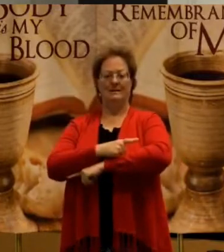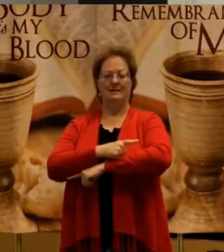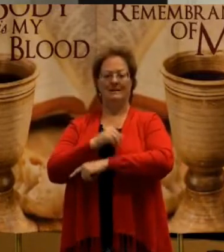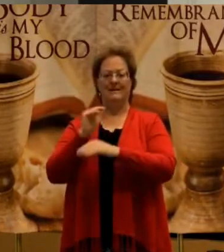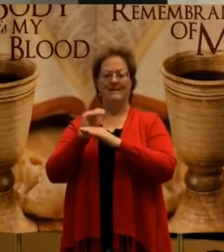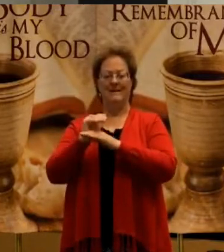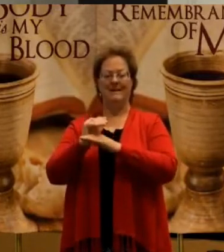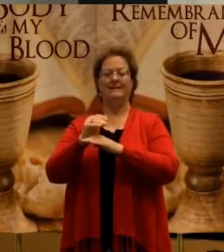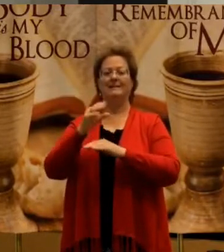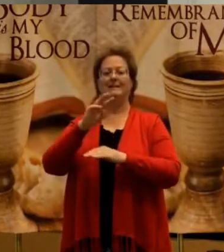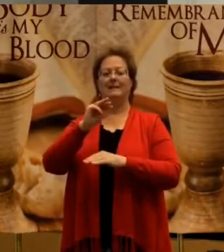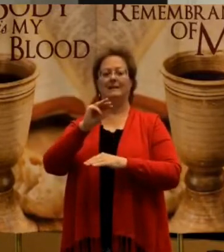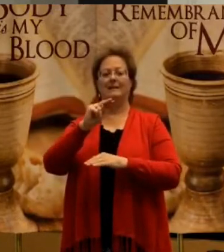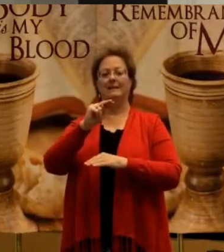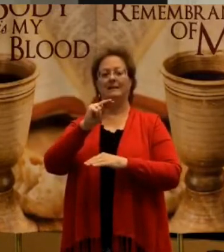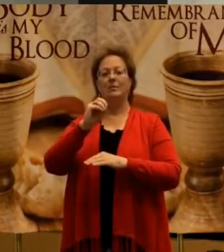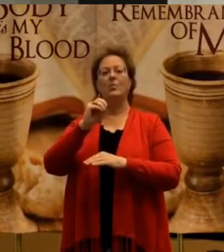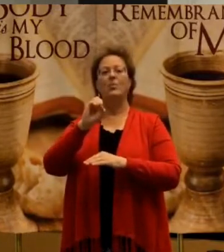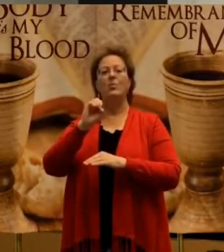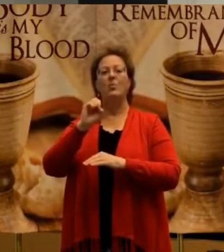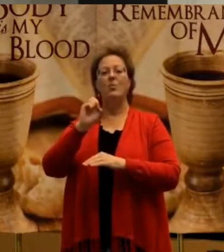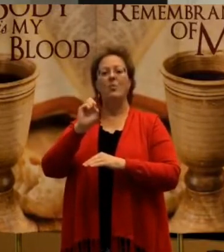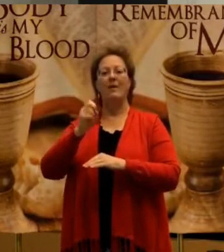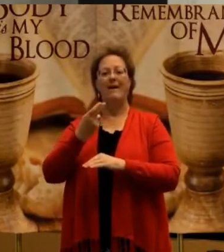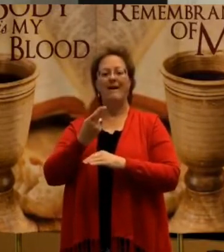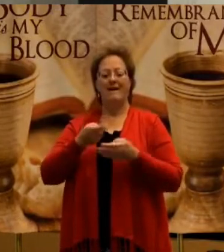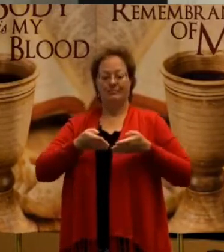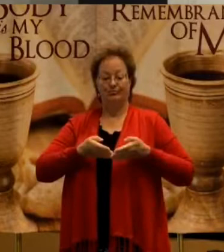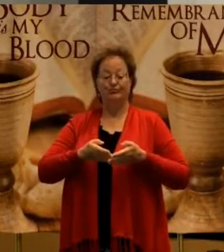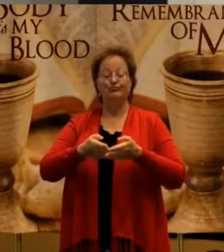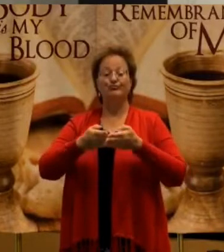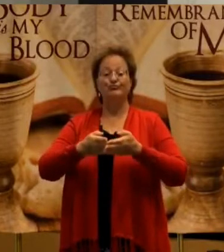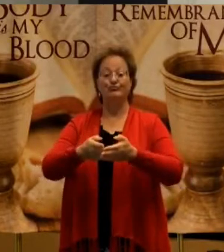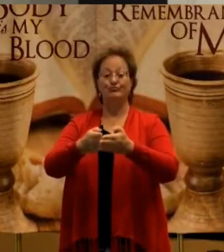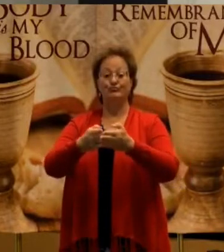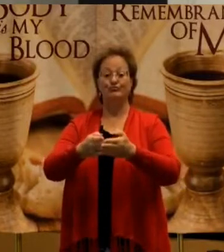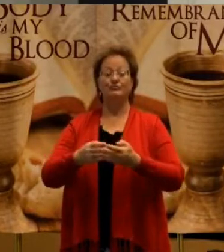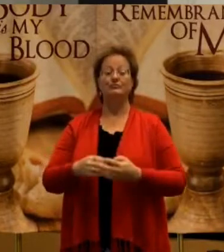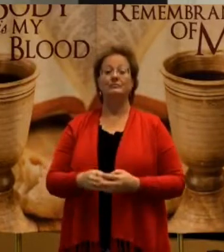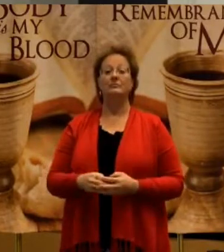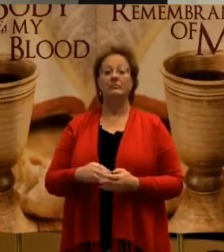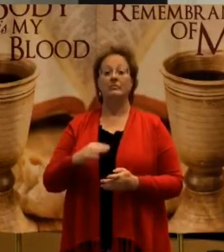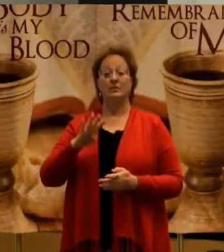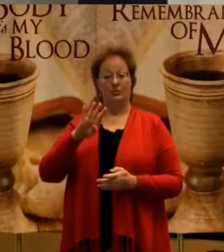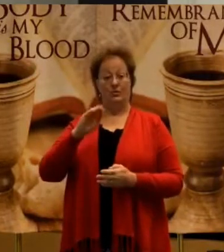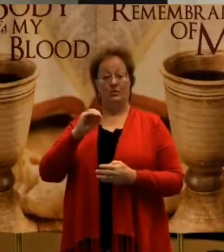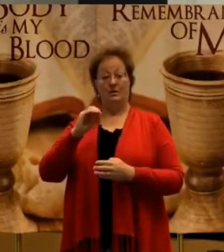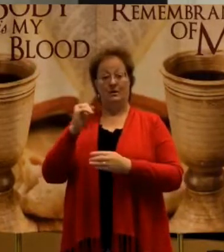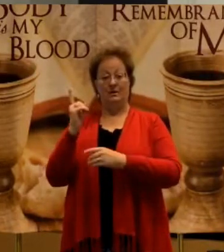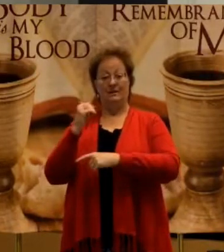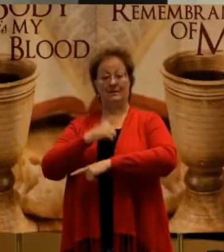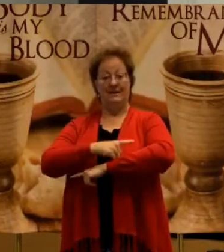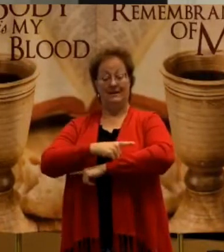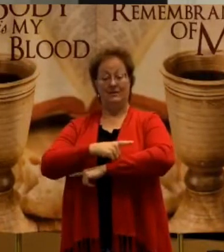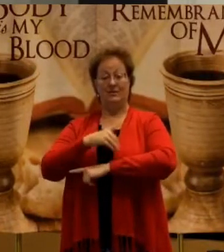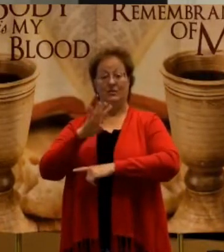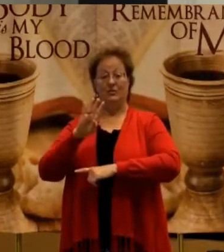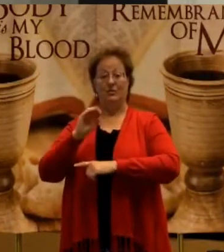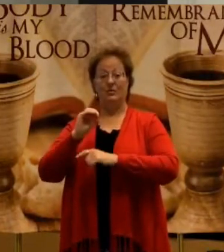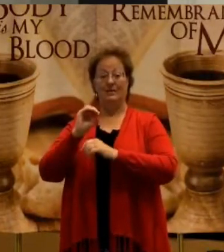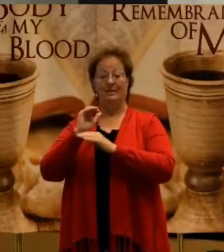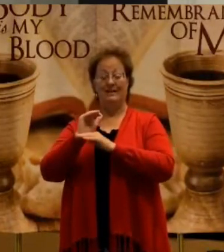in the ark. For 40 days, the spies that Moses sent into Canaan explored their future